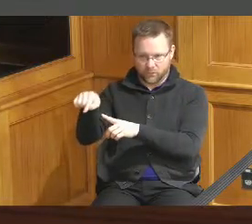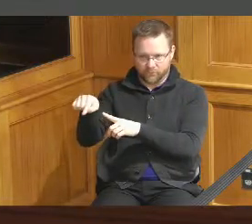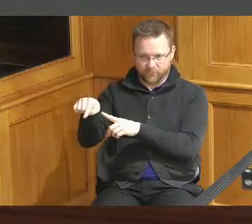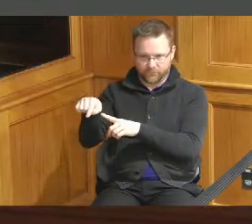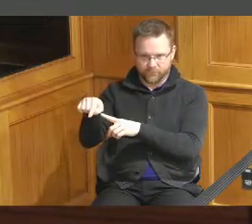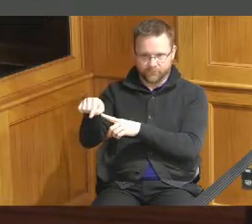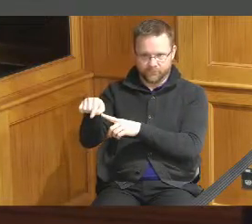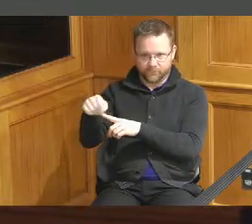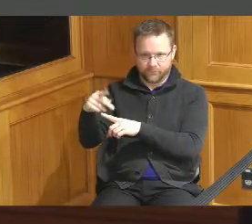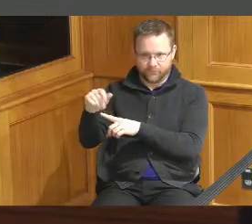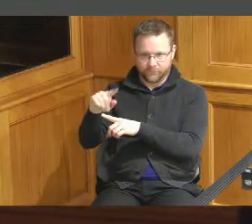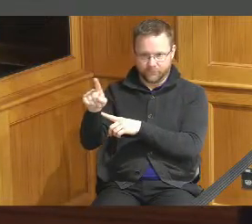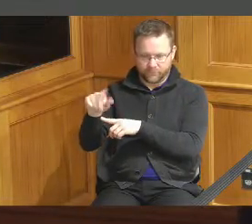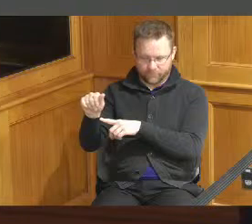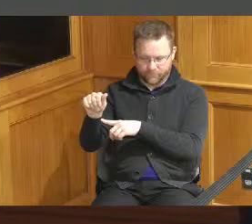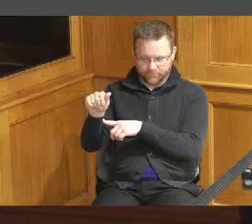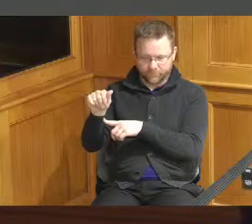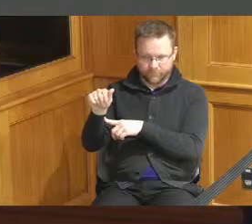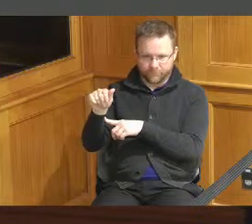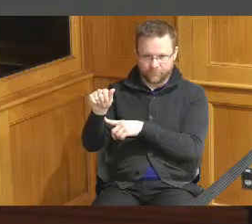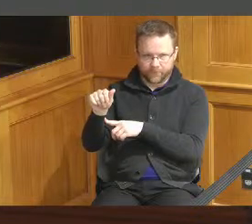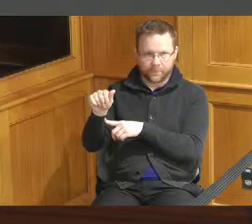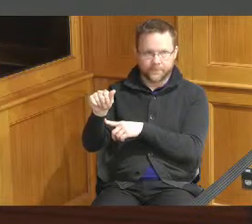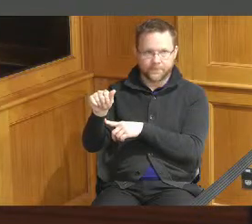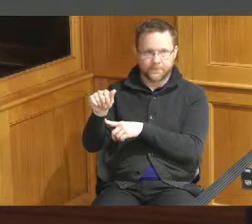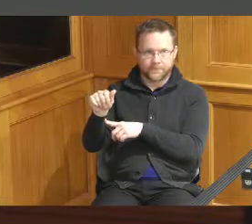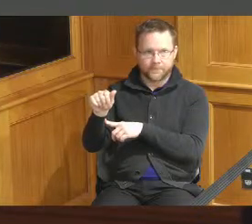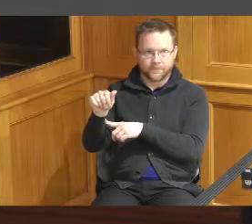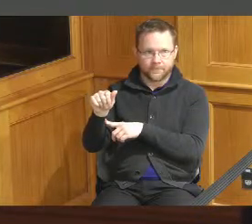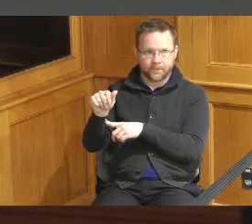that in that area.